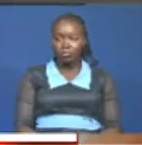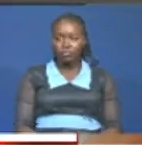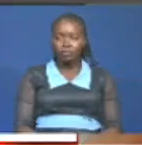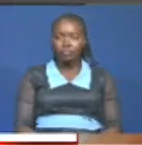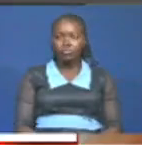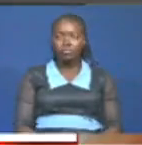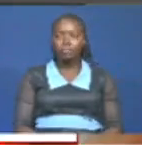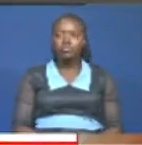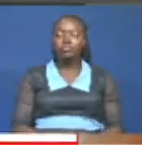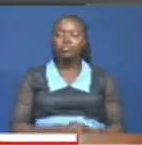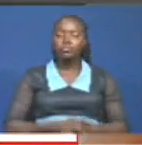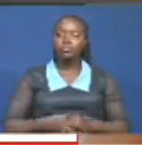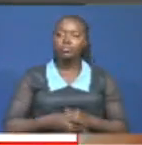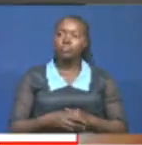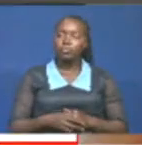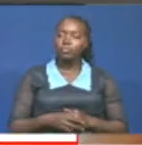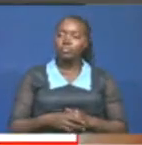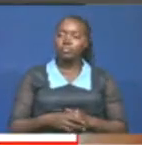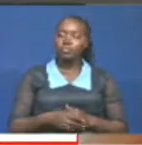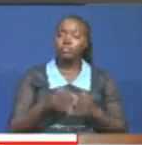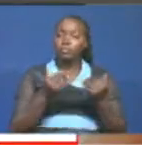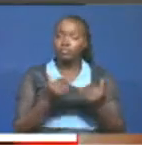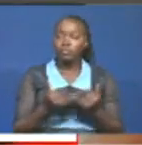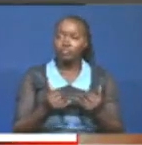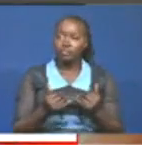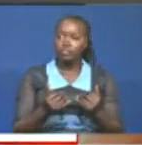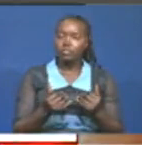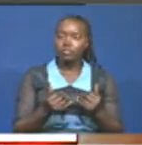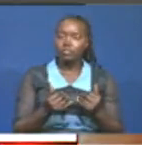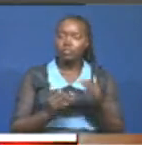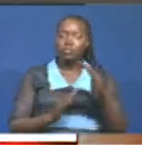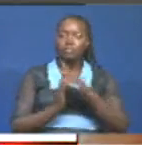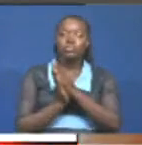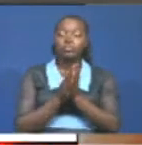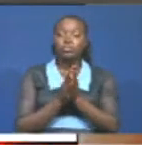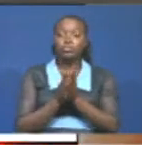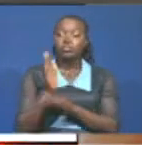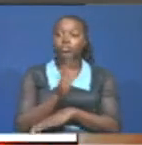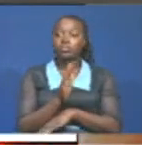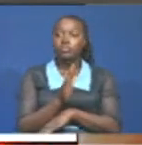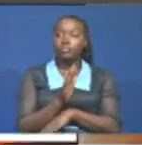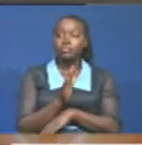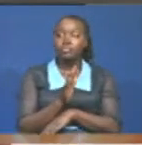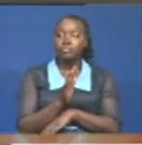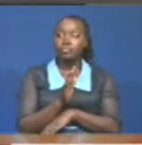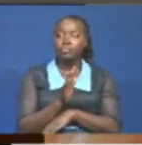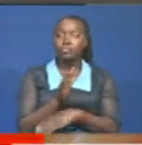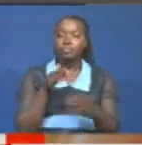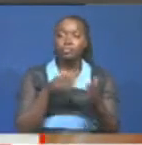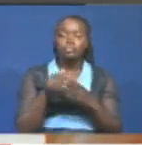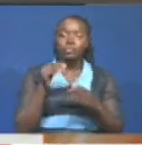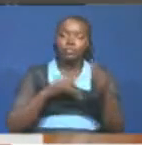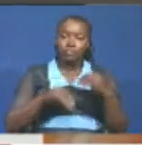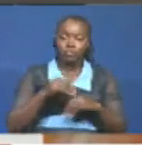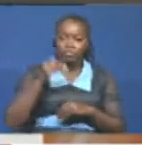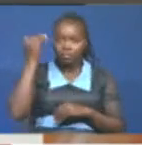Thank you for keeping it KBC Channel 1. Now to one of our top stories this afternoon. The Anti-Corruption Court will on